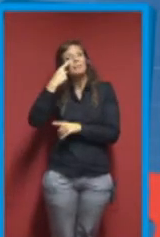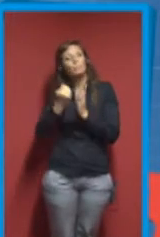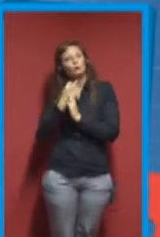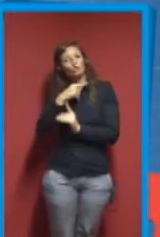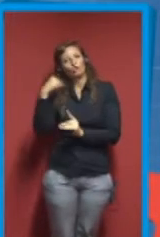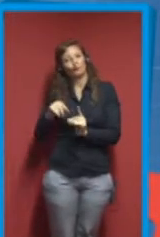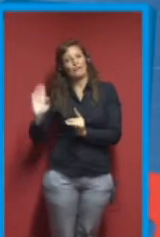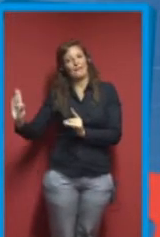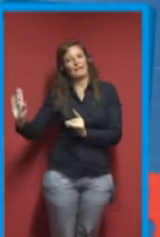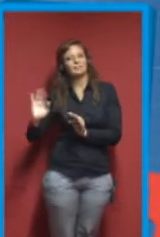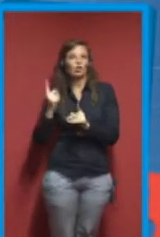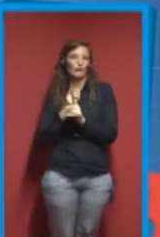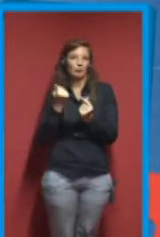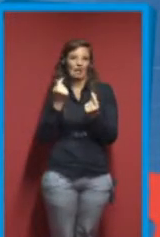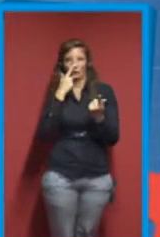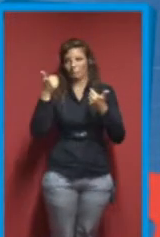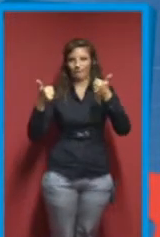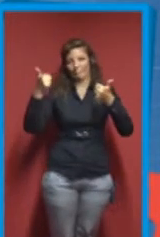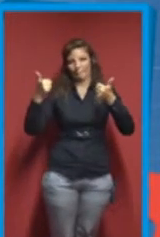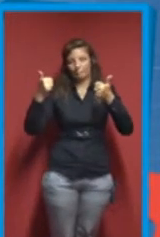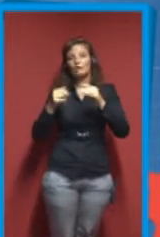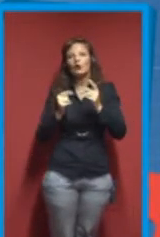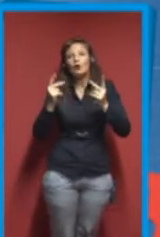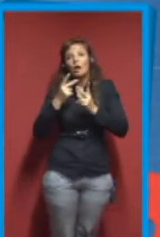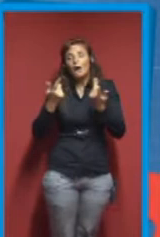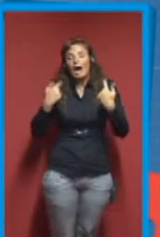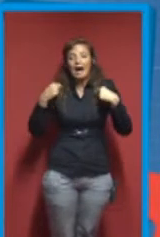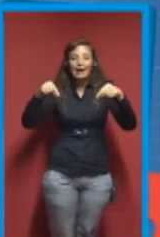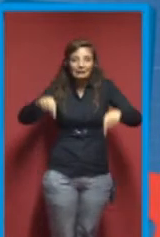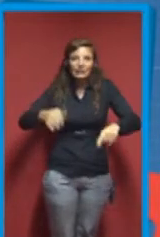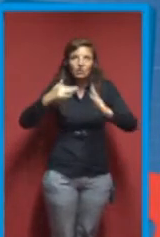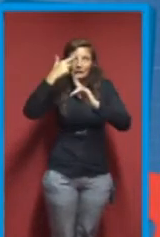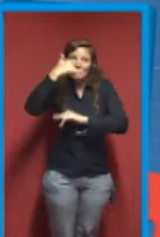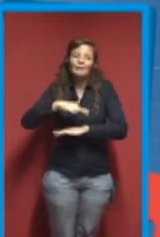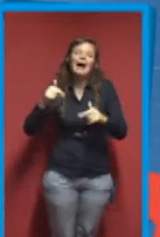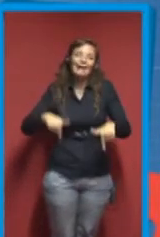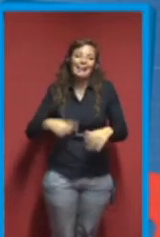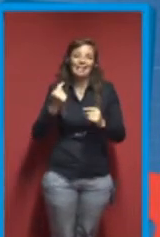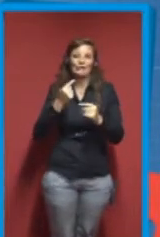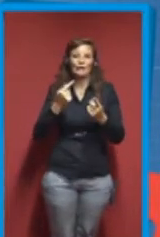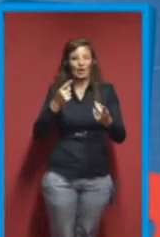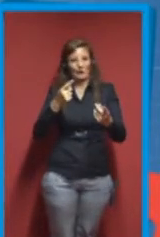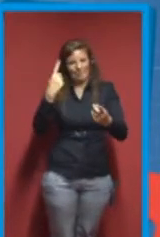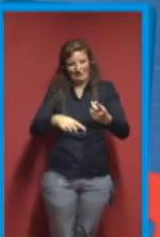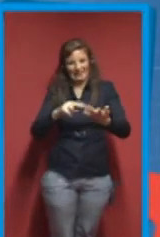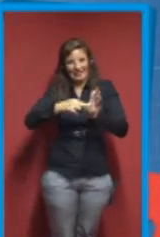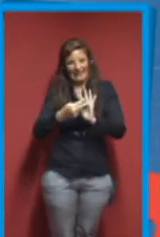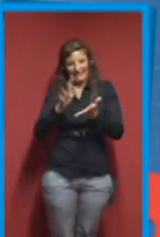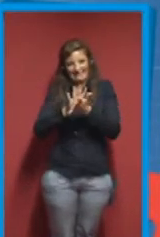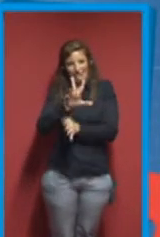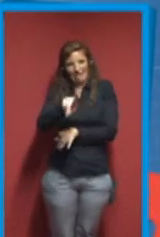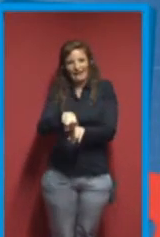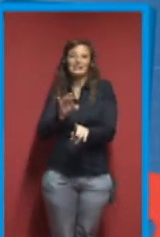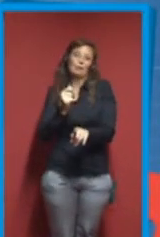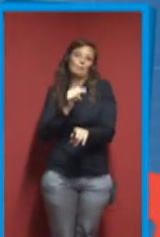at the moment, 3D printed goods are much more expensive. But things are coming together. I mean, that's a pattern, as you all are aware of, Moore's Law